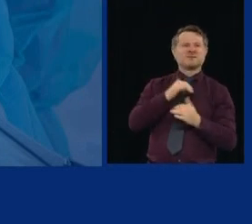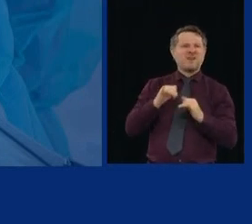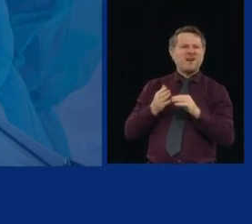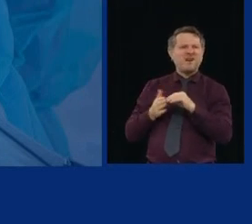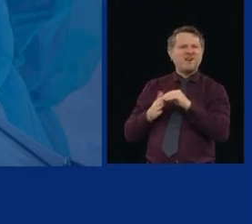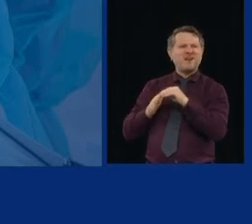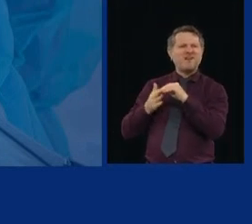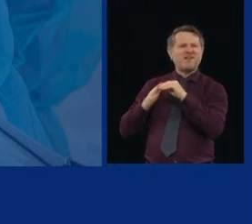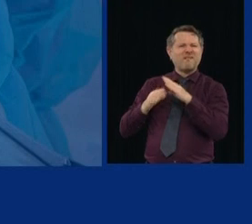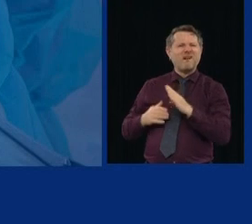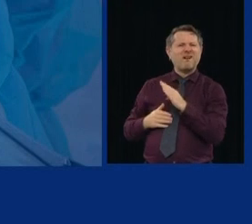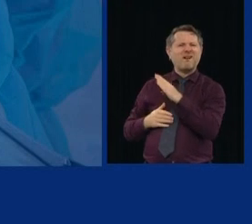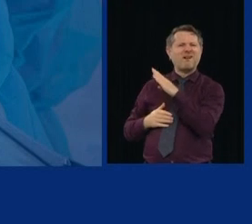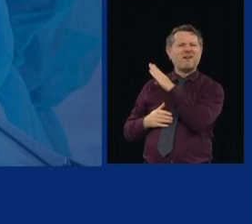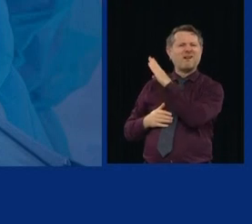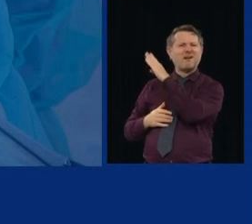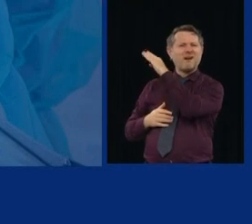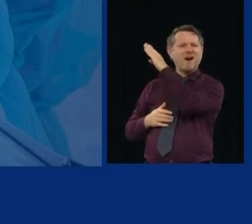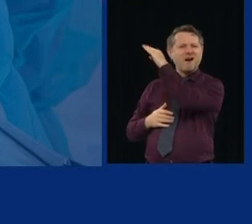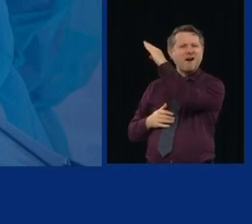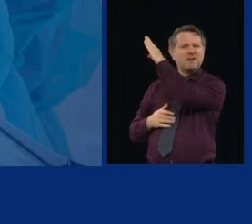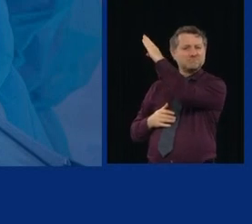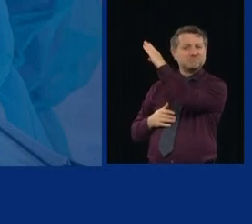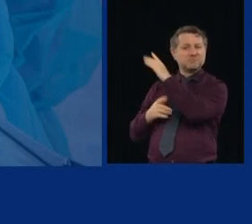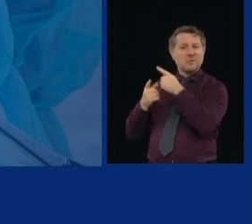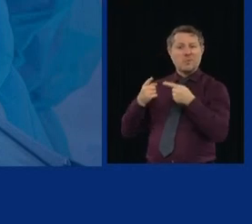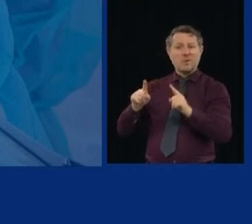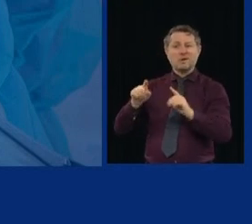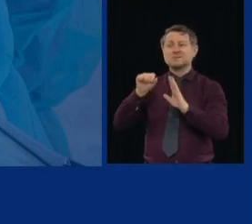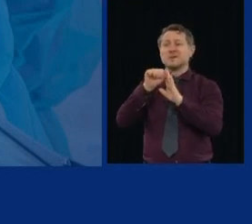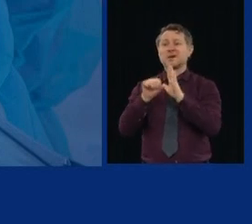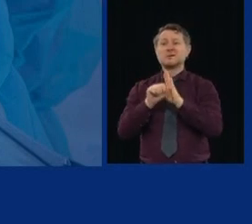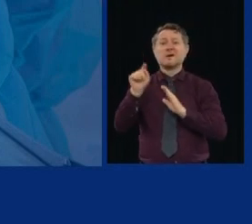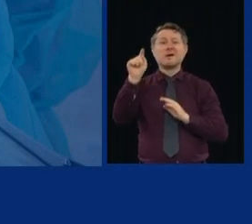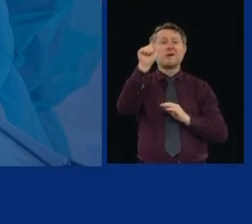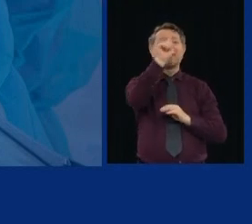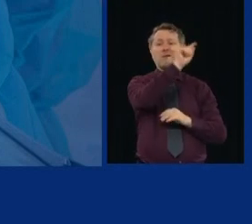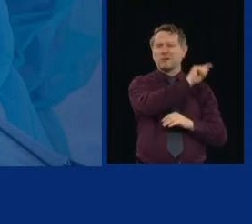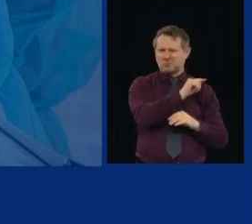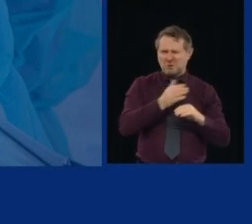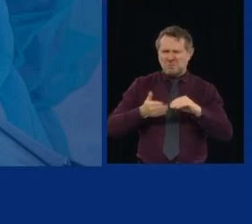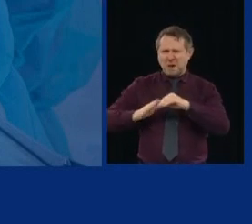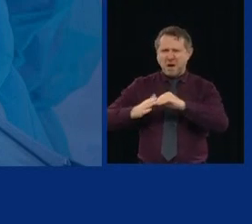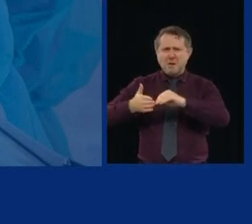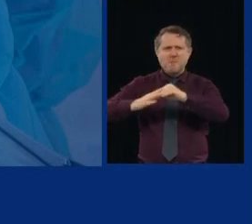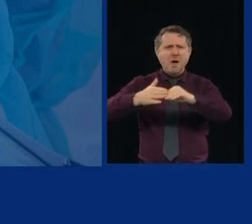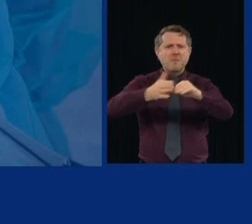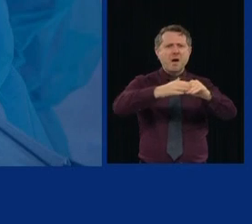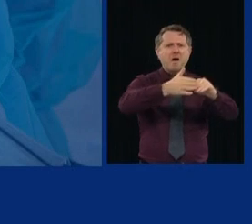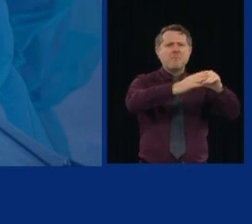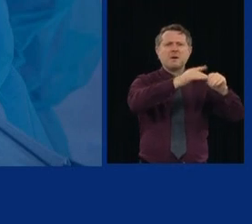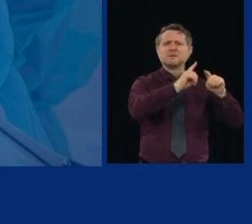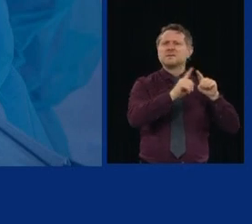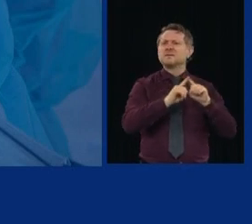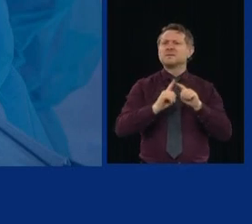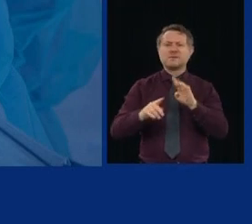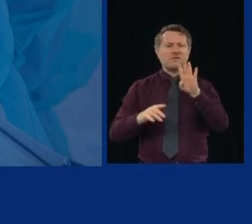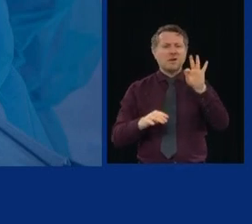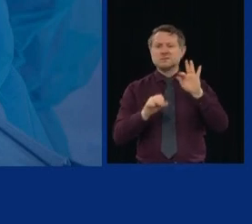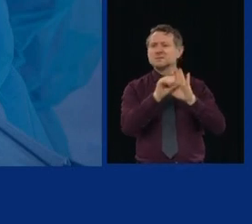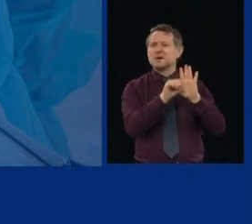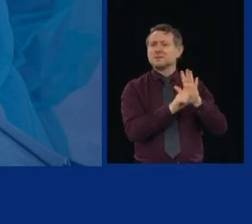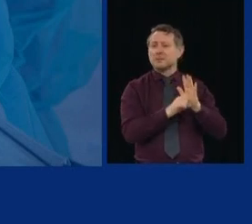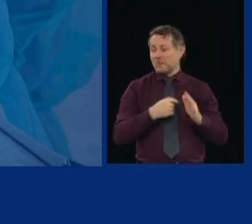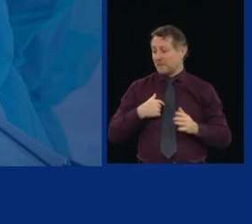So while cases are increasing across the country, the number of cases in New York are actually going down,